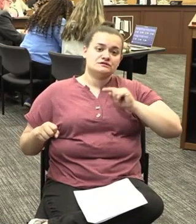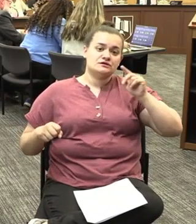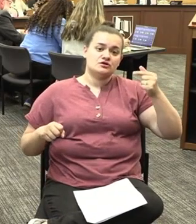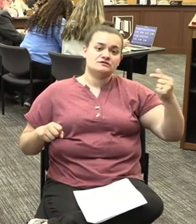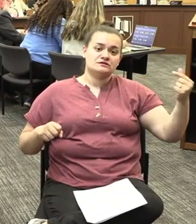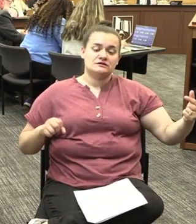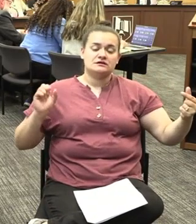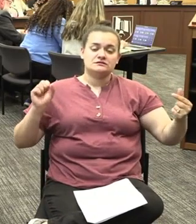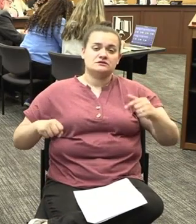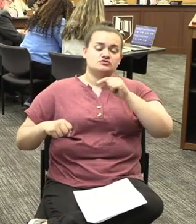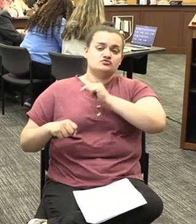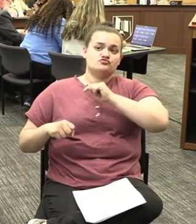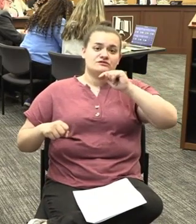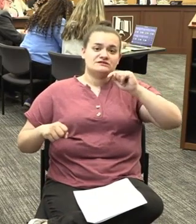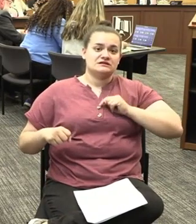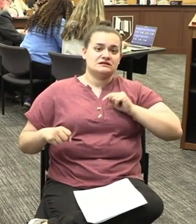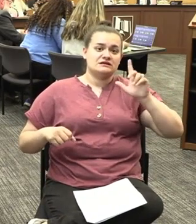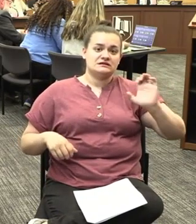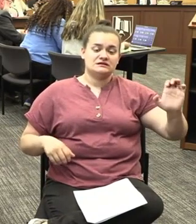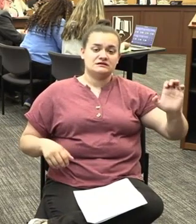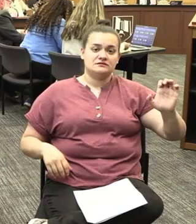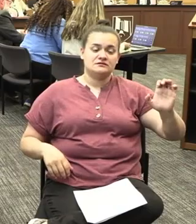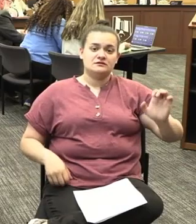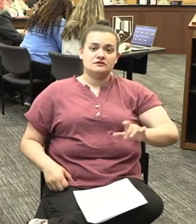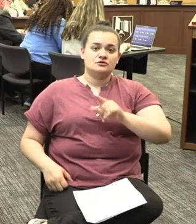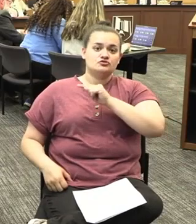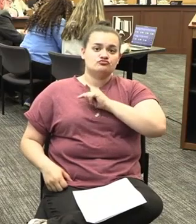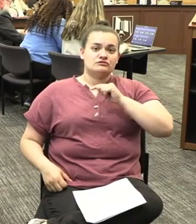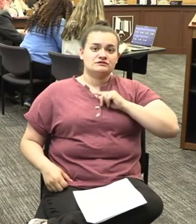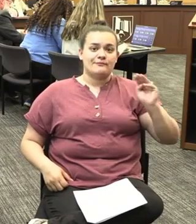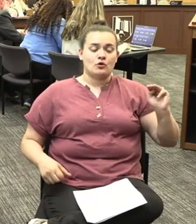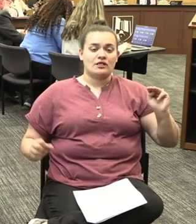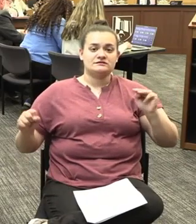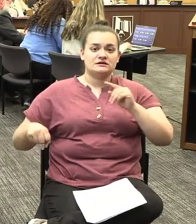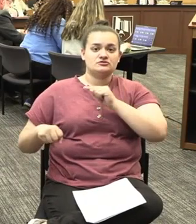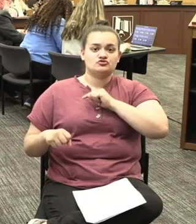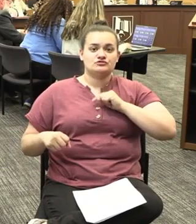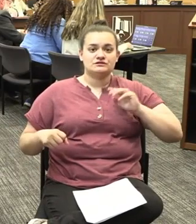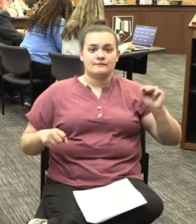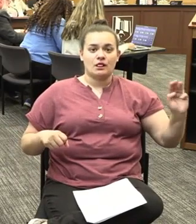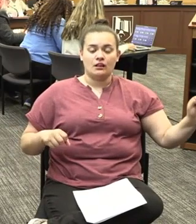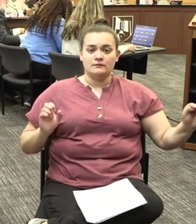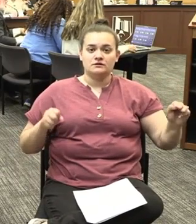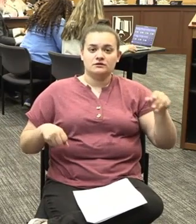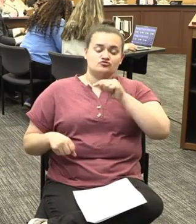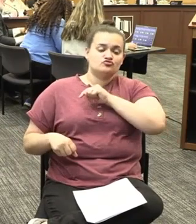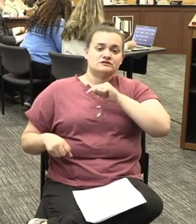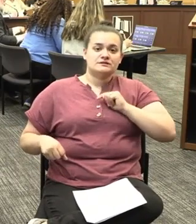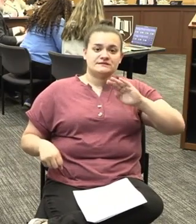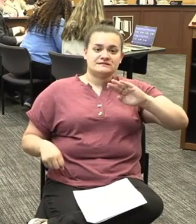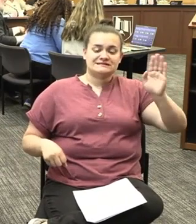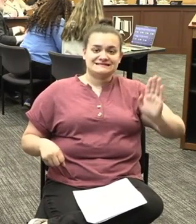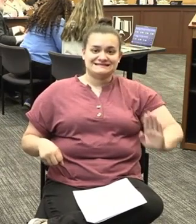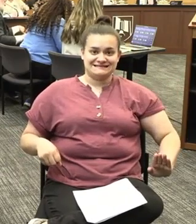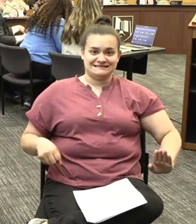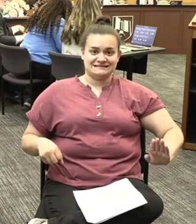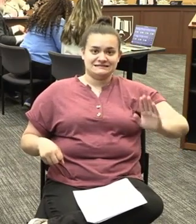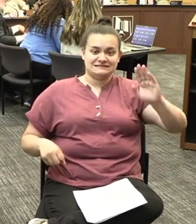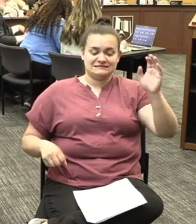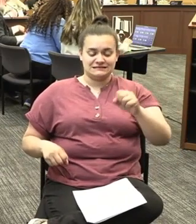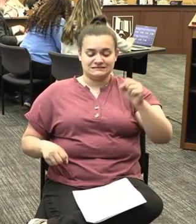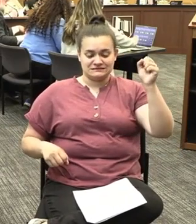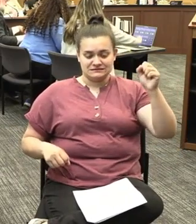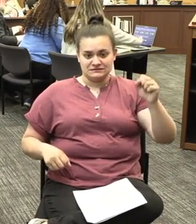Garcia again. Yes. Trustee Lee. Trustee Morales. Yes. Trustee McCullum. Yes. Trustee Budzinski.